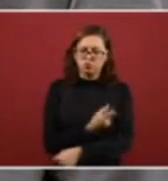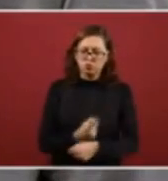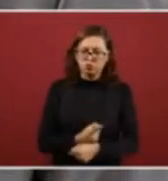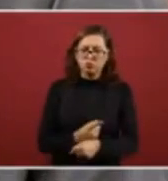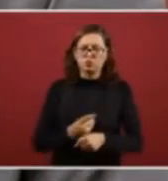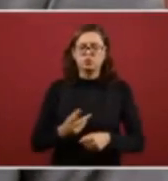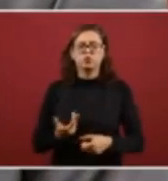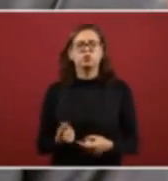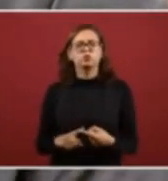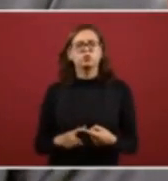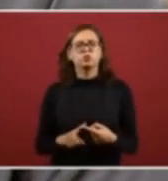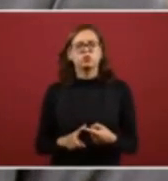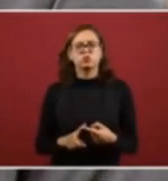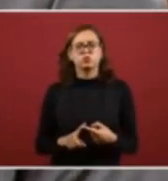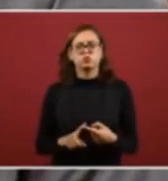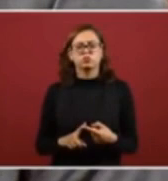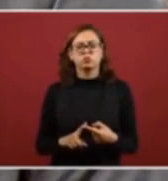that's honest,